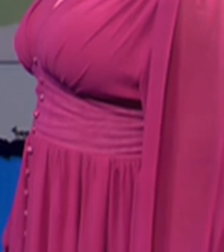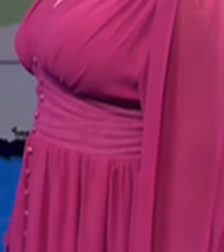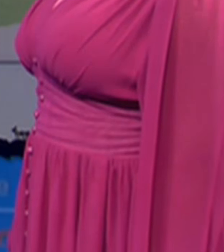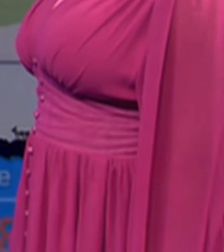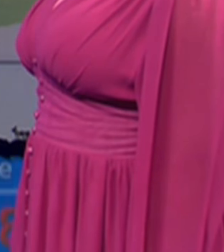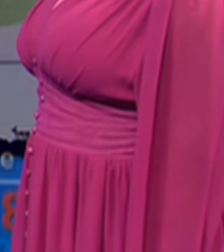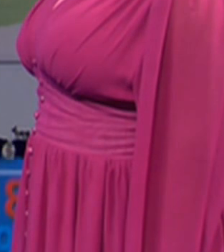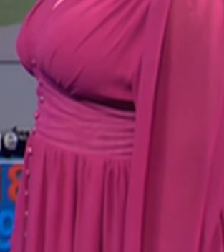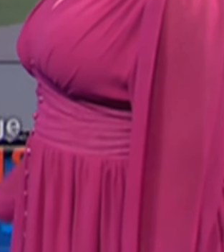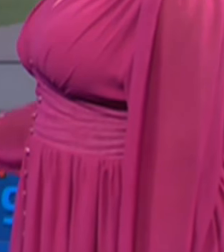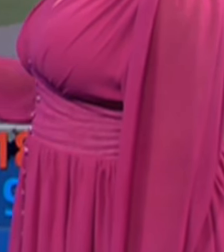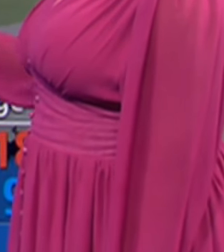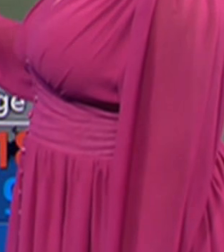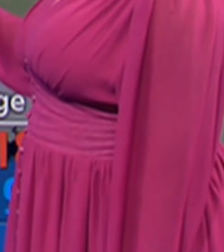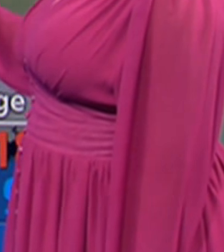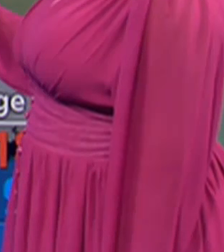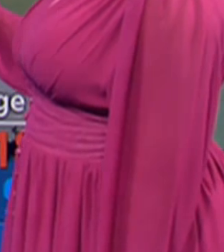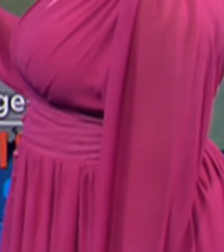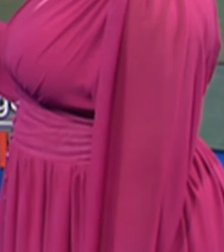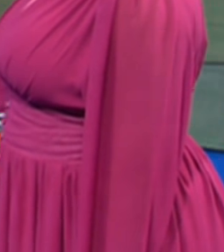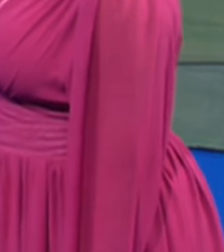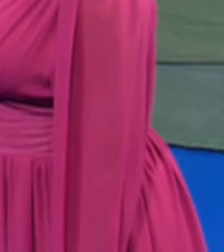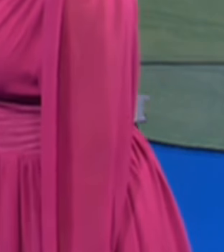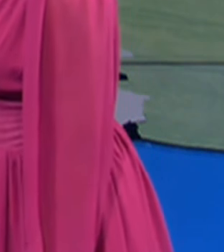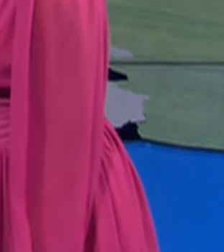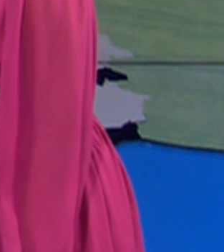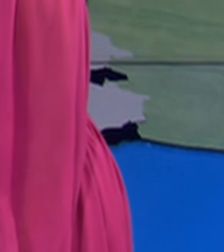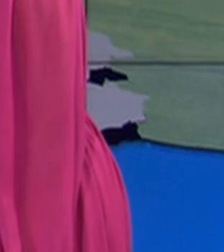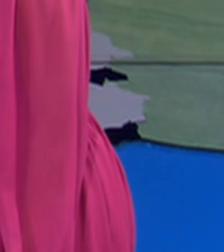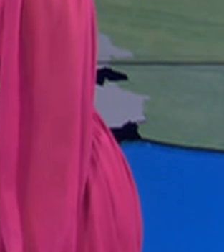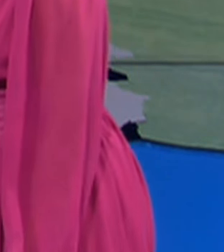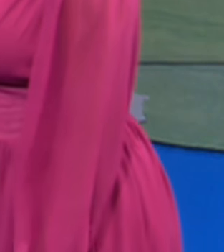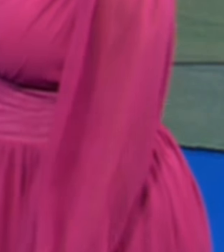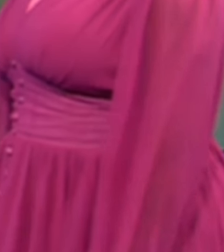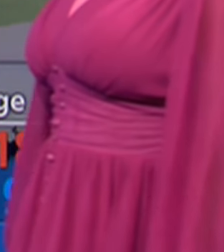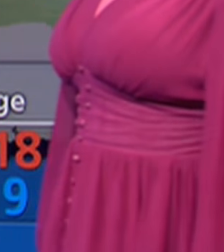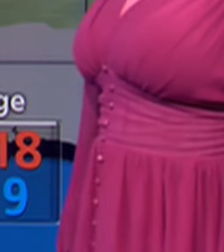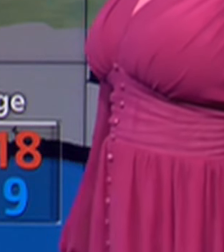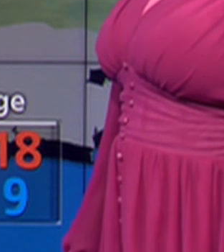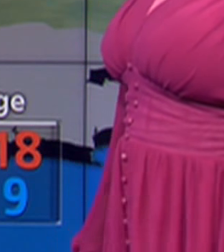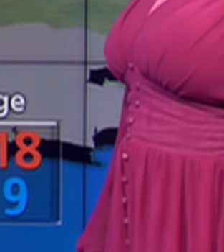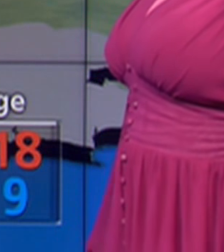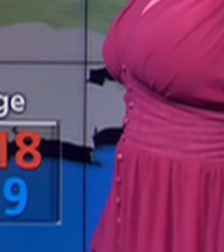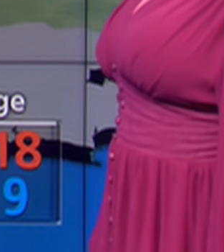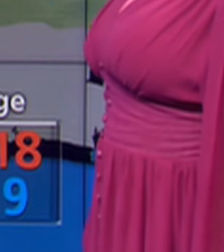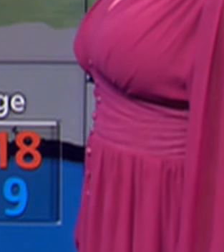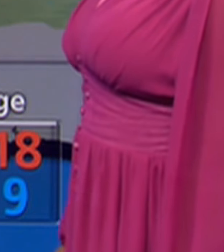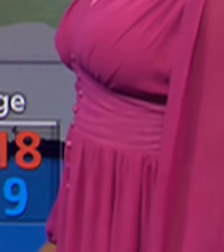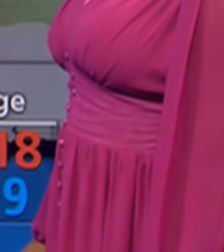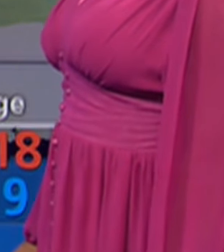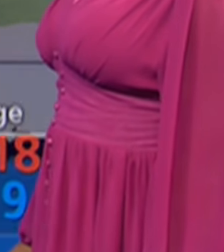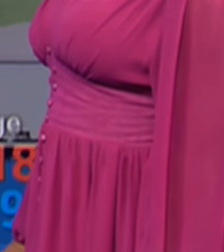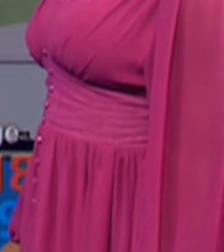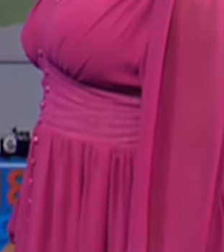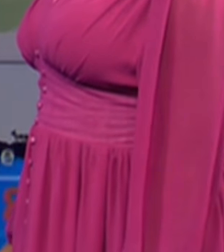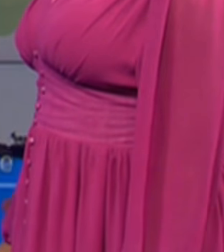sasa re lebelela jwale gona le gona Beaufort West go tla be go ntše go ruthetše ge re lebelela Riversdale le gona Hermanus go tla be go ntše go ruthetše ka